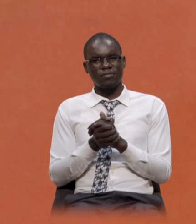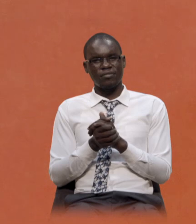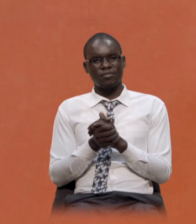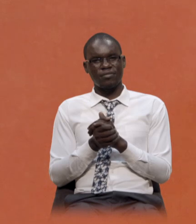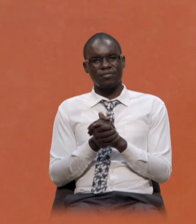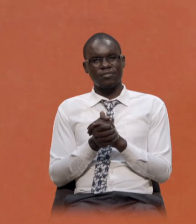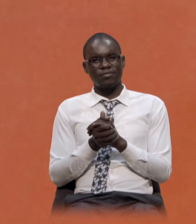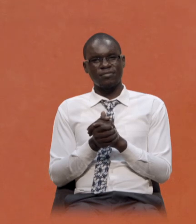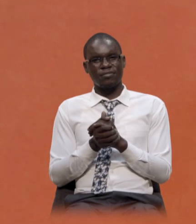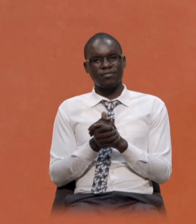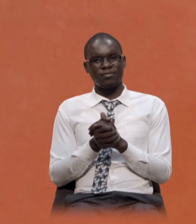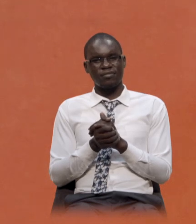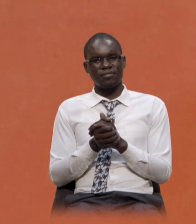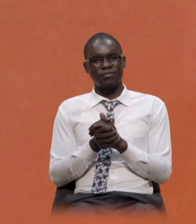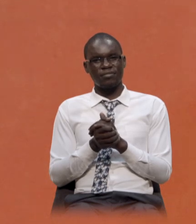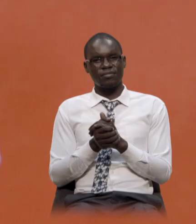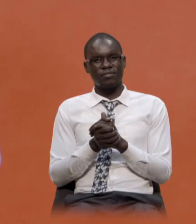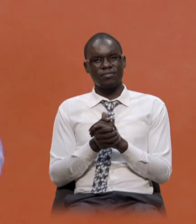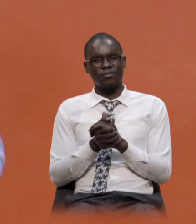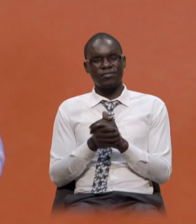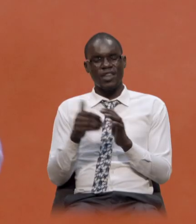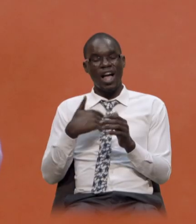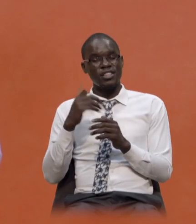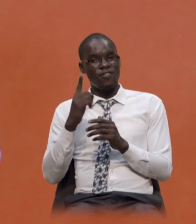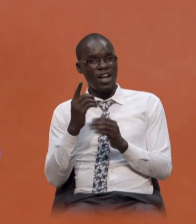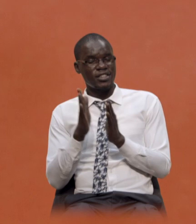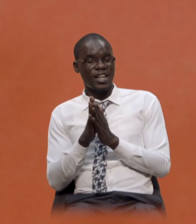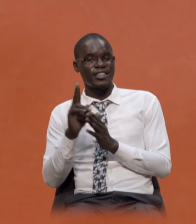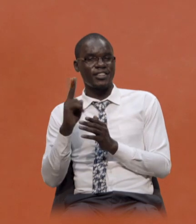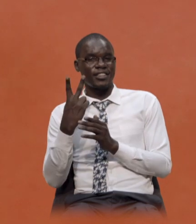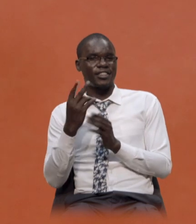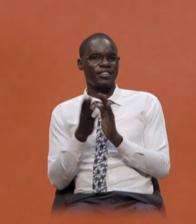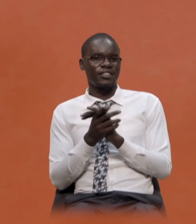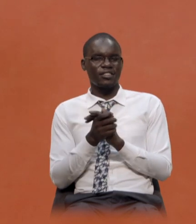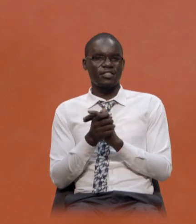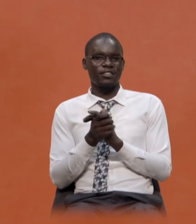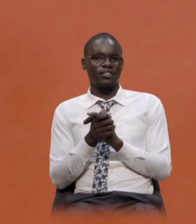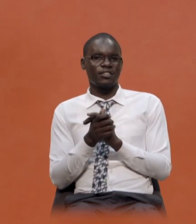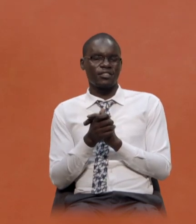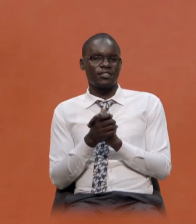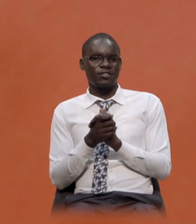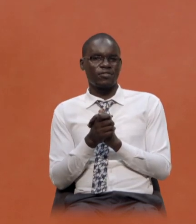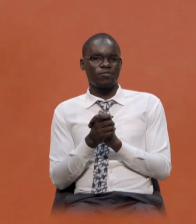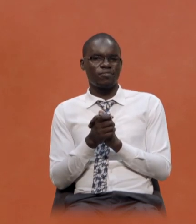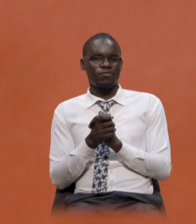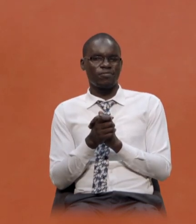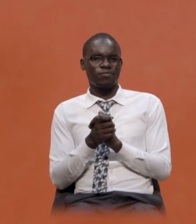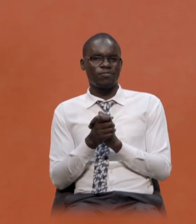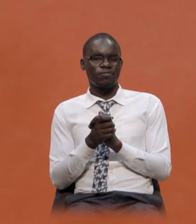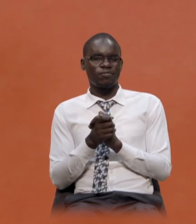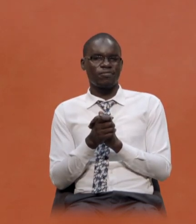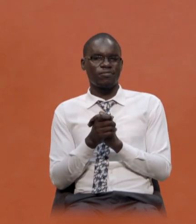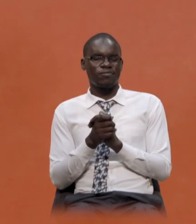yeah? It has a first and a second. Yeah. Pardon? No. First Peter.